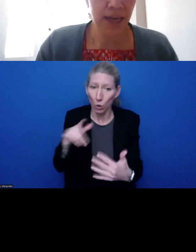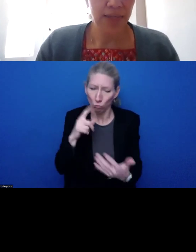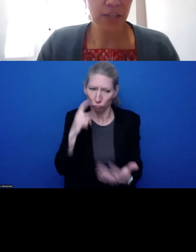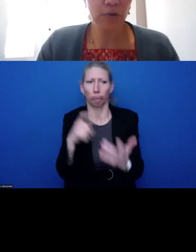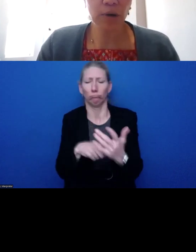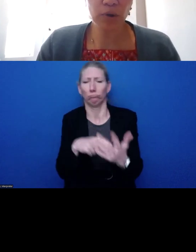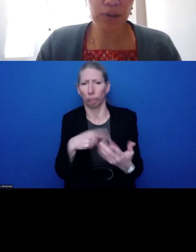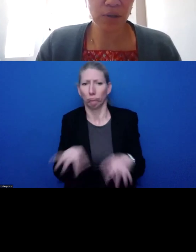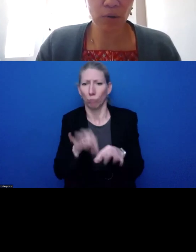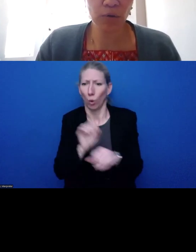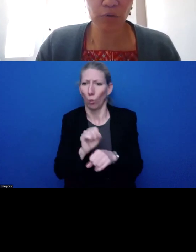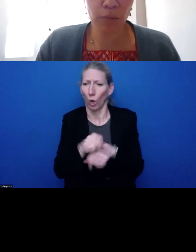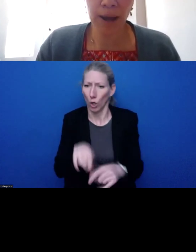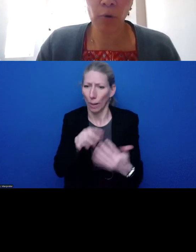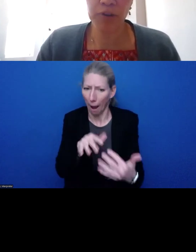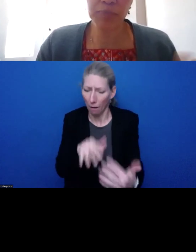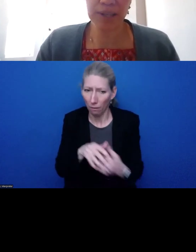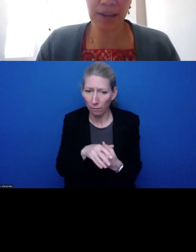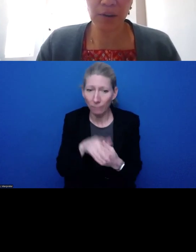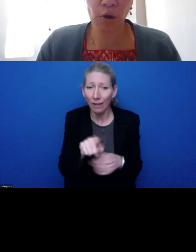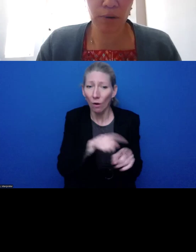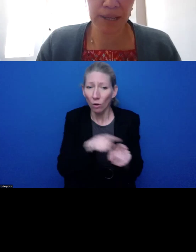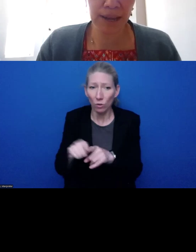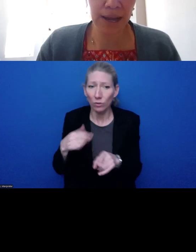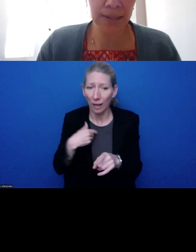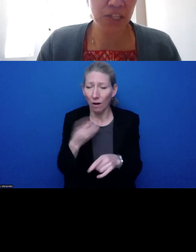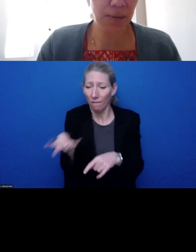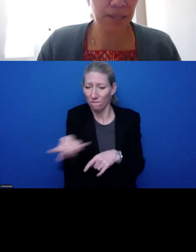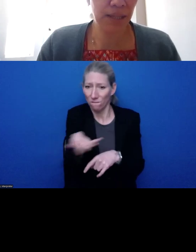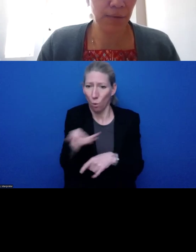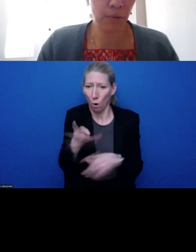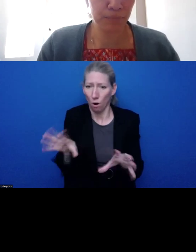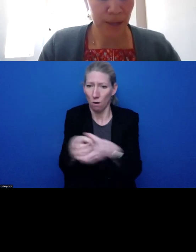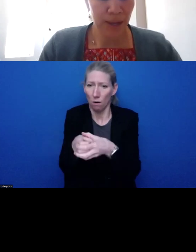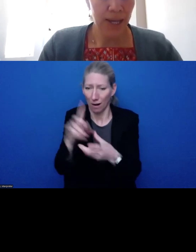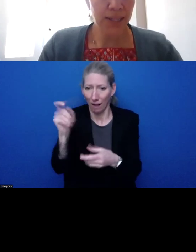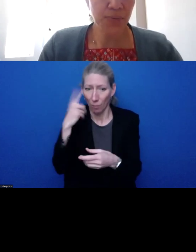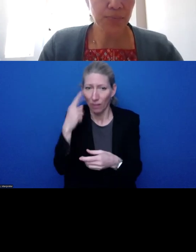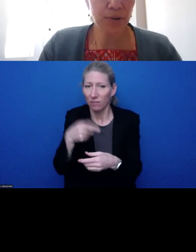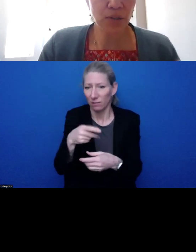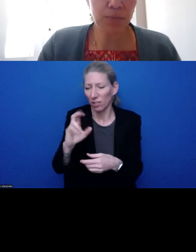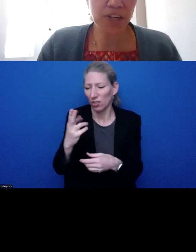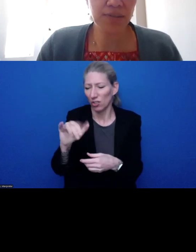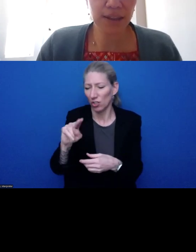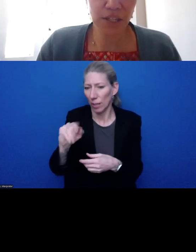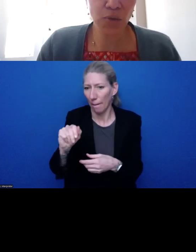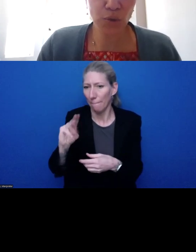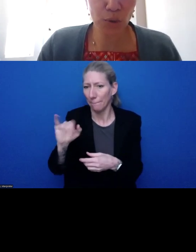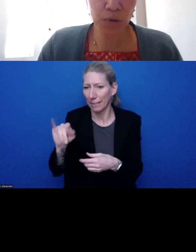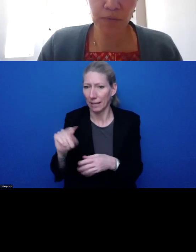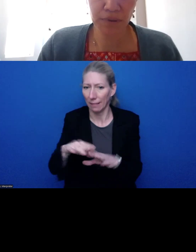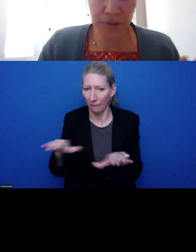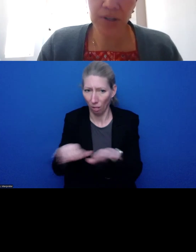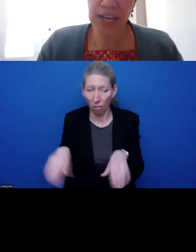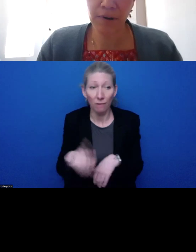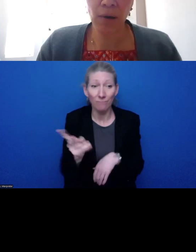contexts. These four authorities also form a quadripartite government at the chinamit level. It is important to mention that these two